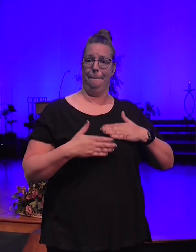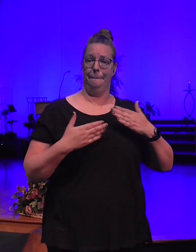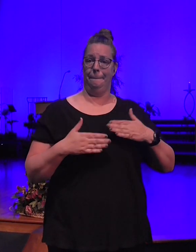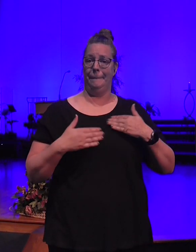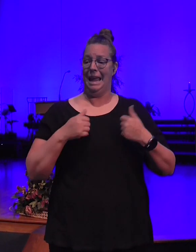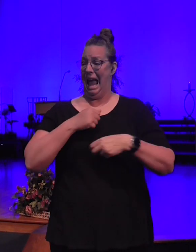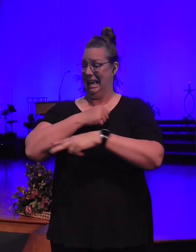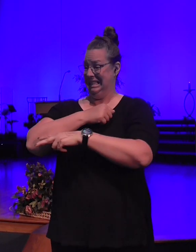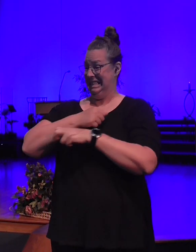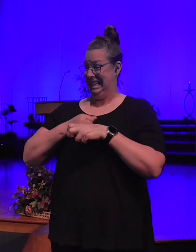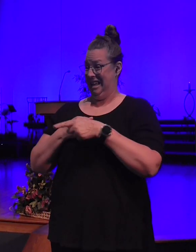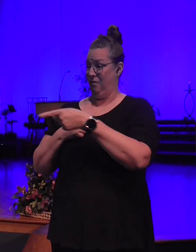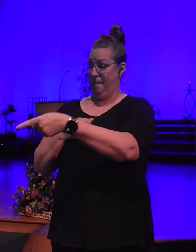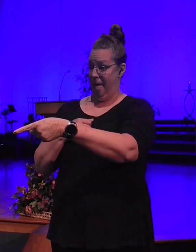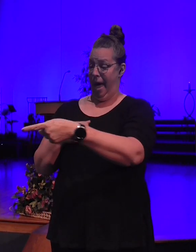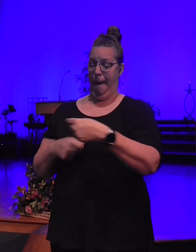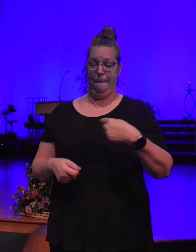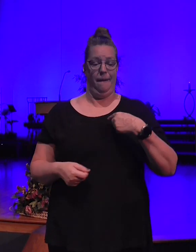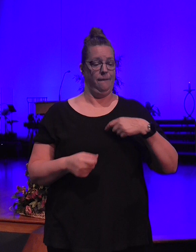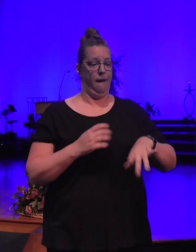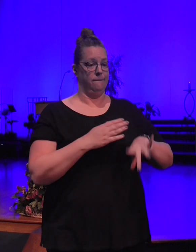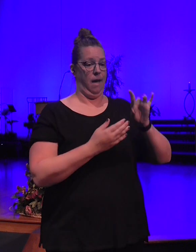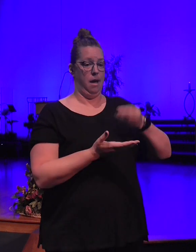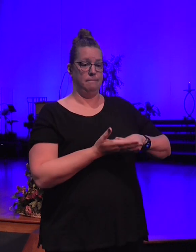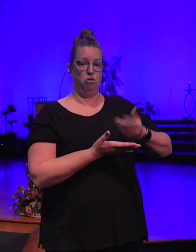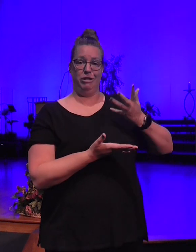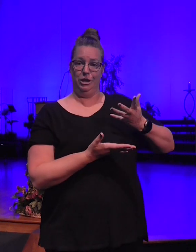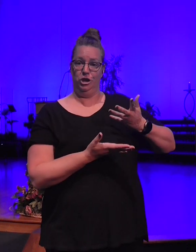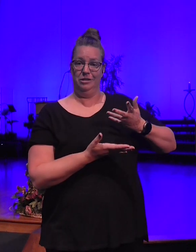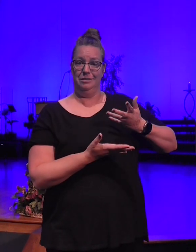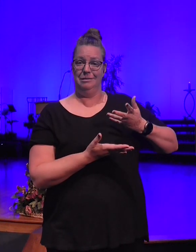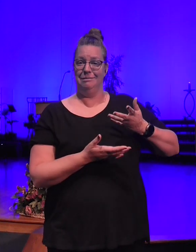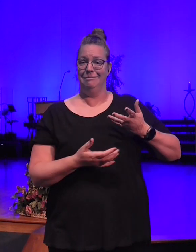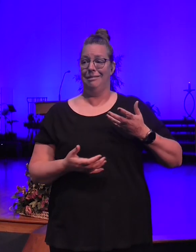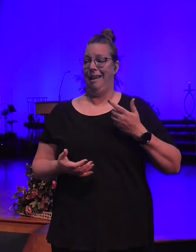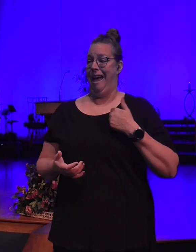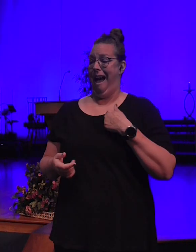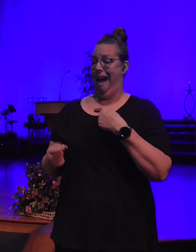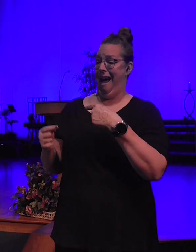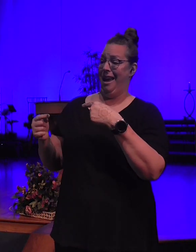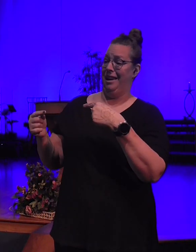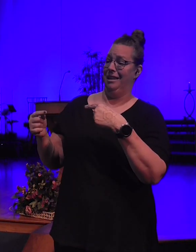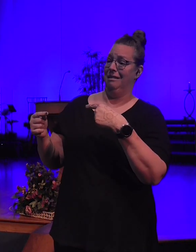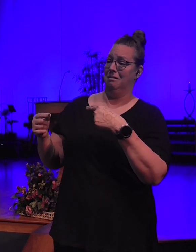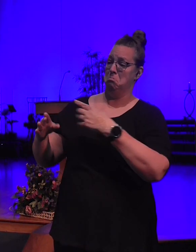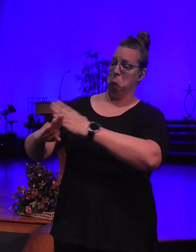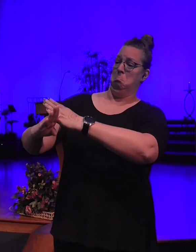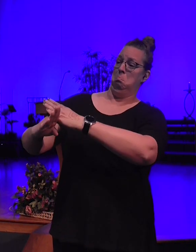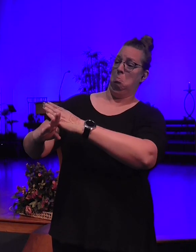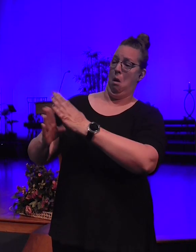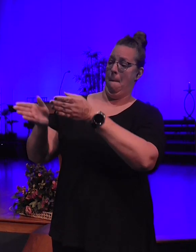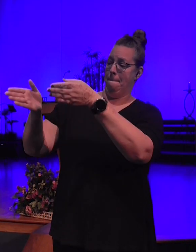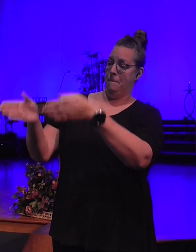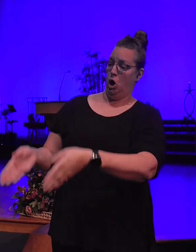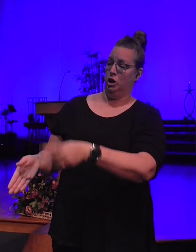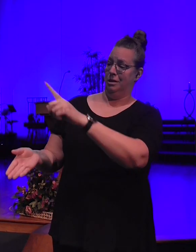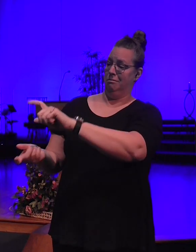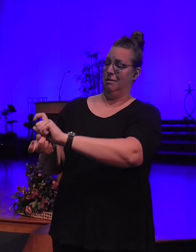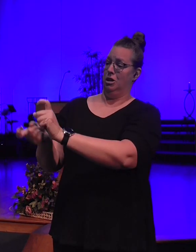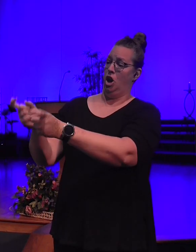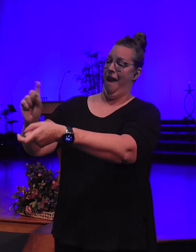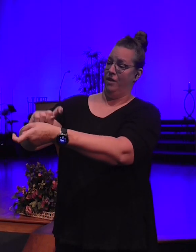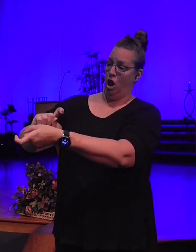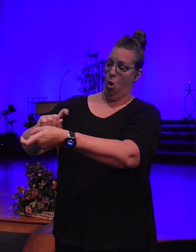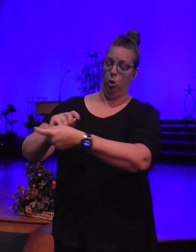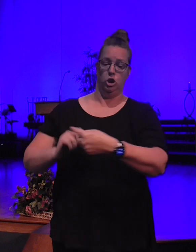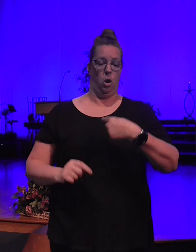steal from no one by being prosperous. You hinder no person's evolution